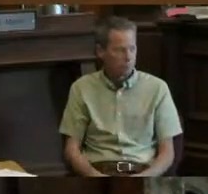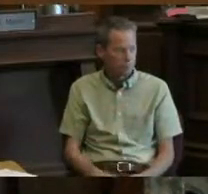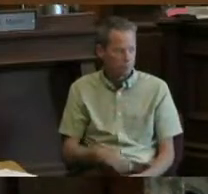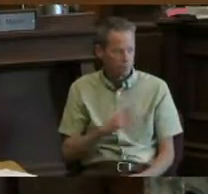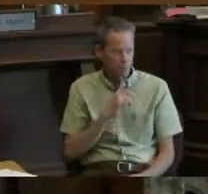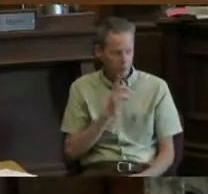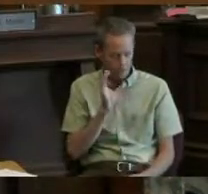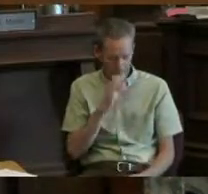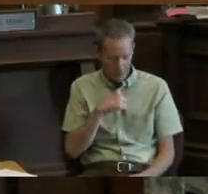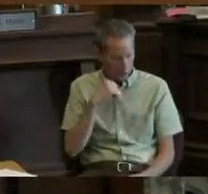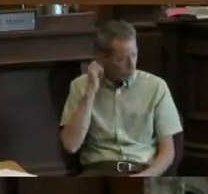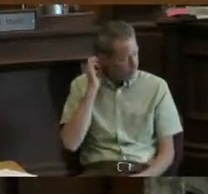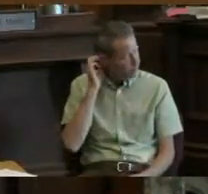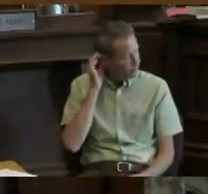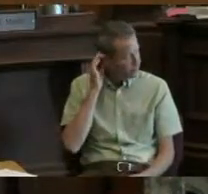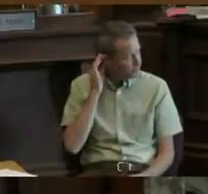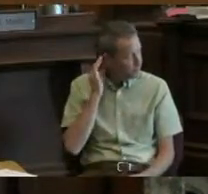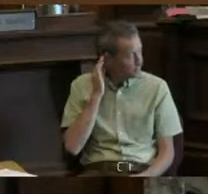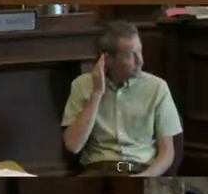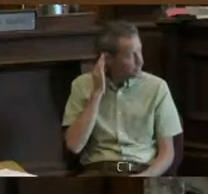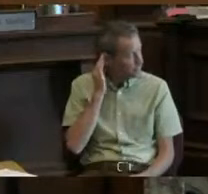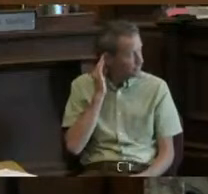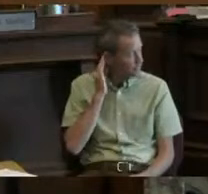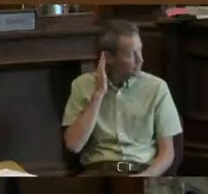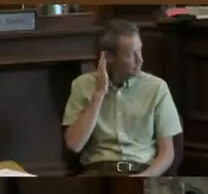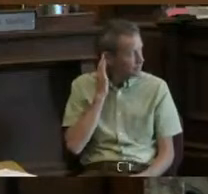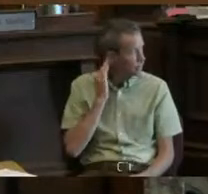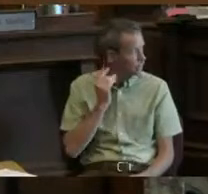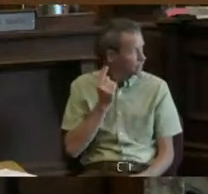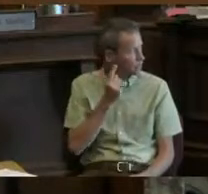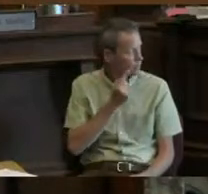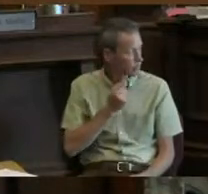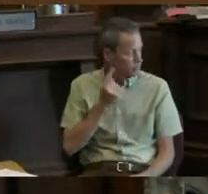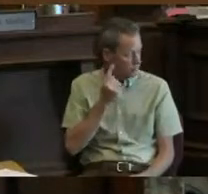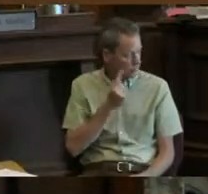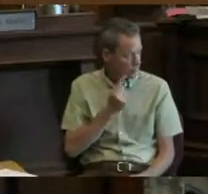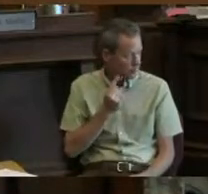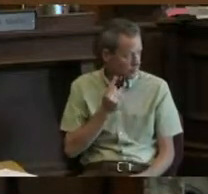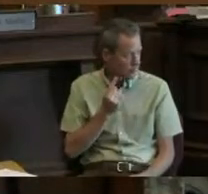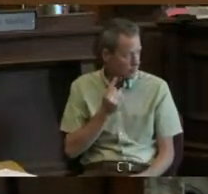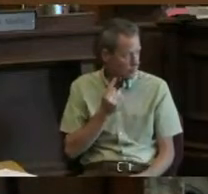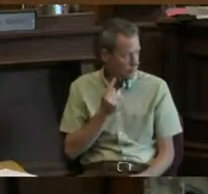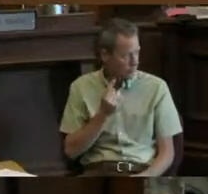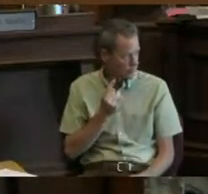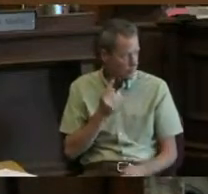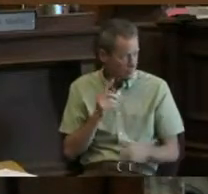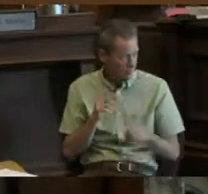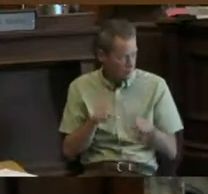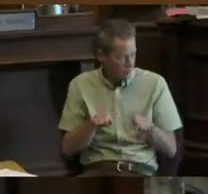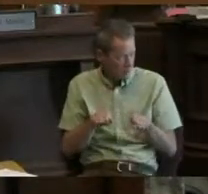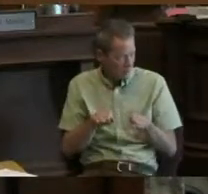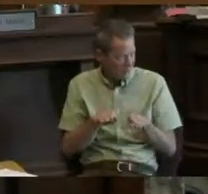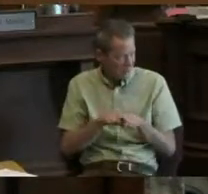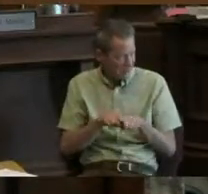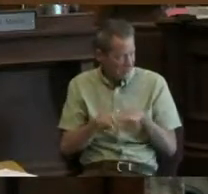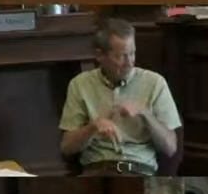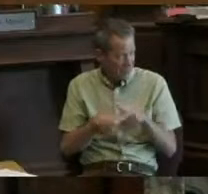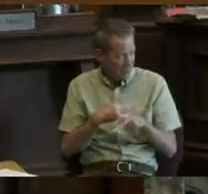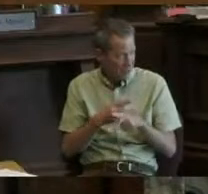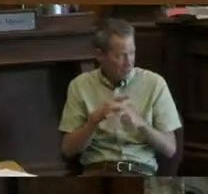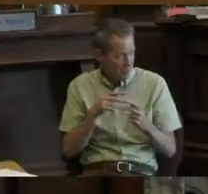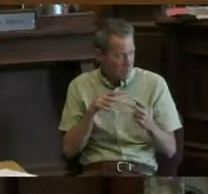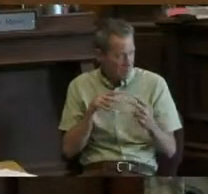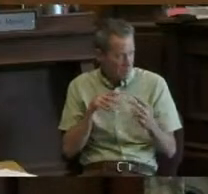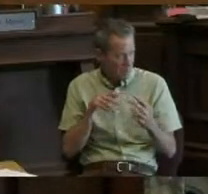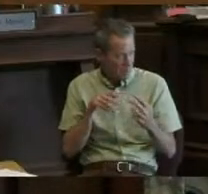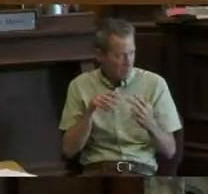is weird. And I'm just wondering, are we talking about the same type of traffic flow there?